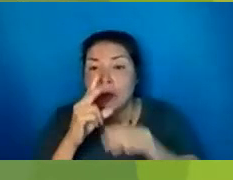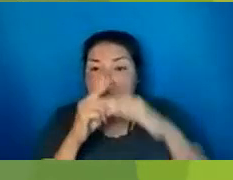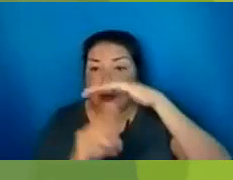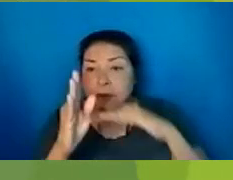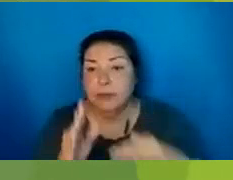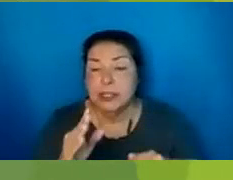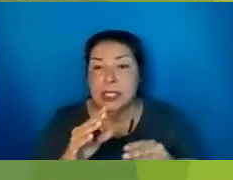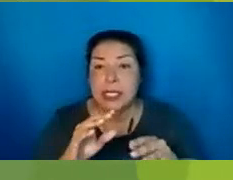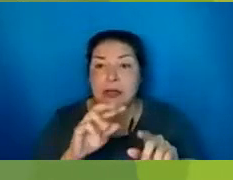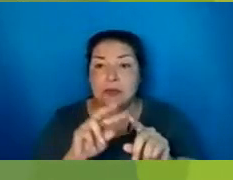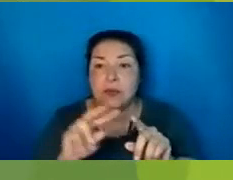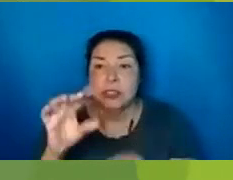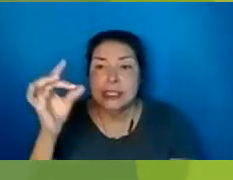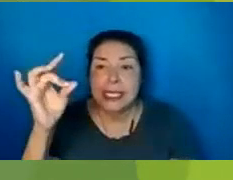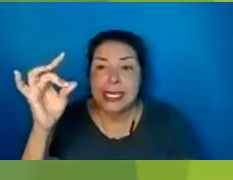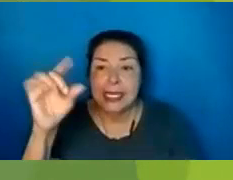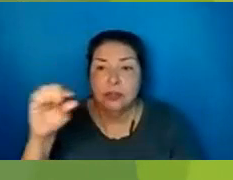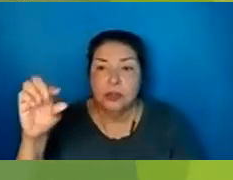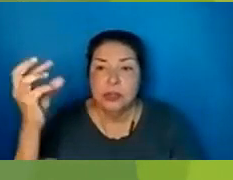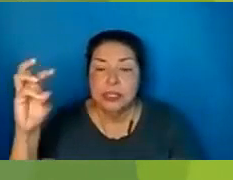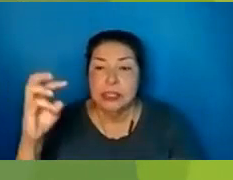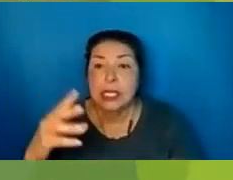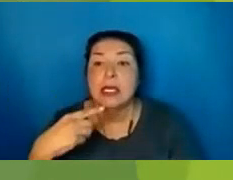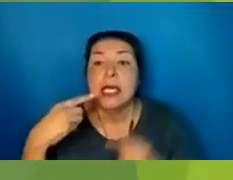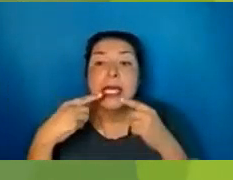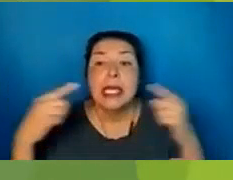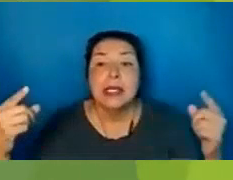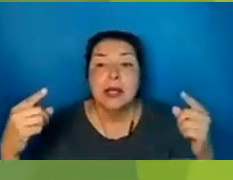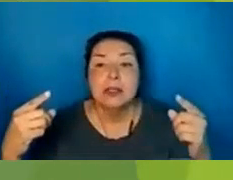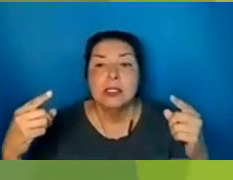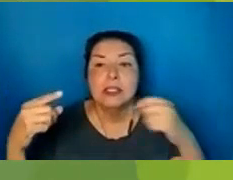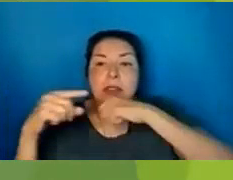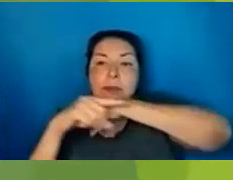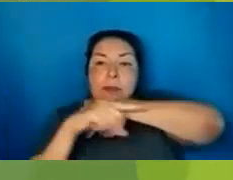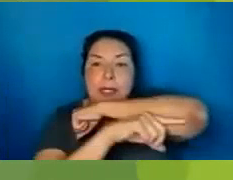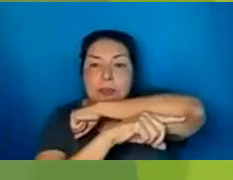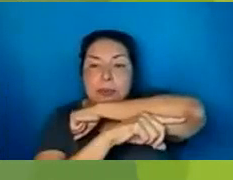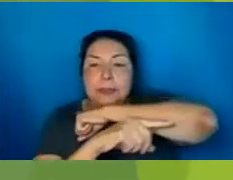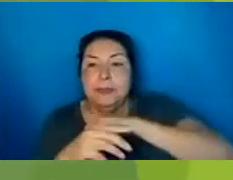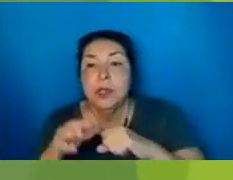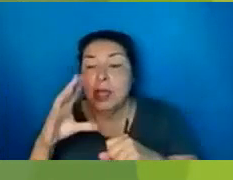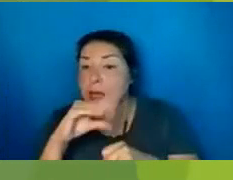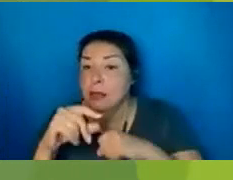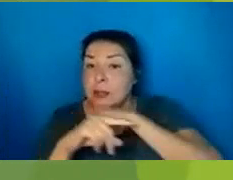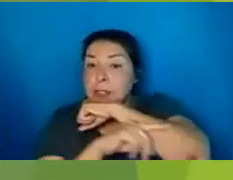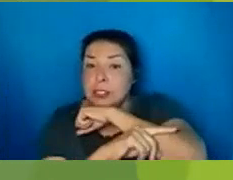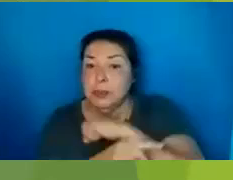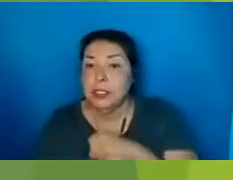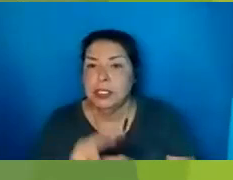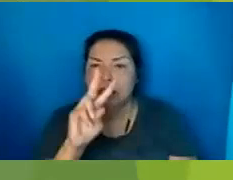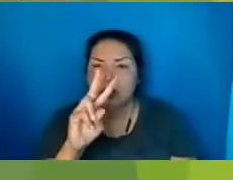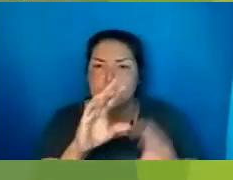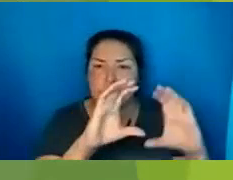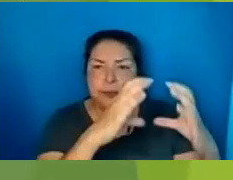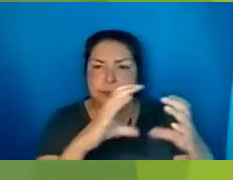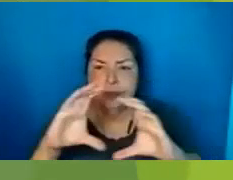8-16, he announces their penalty. And the penalty comes in two phases or two sets